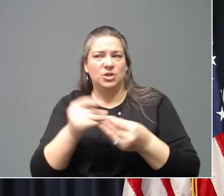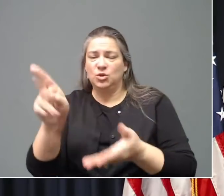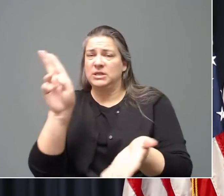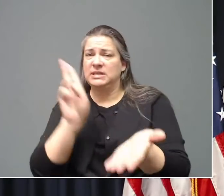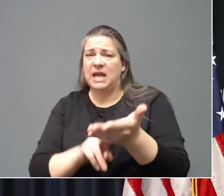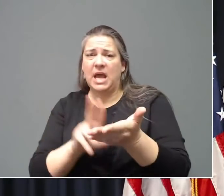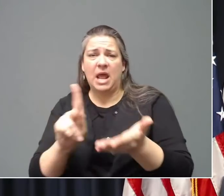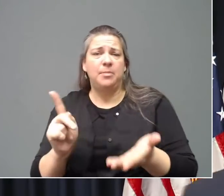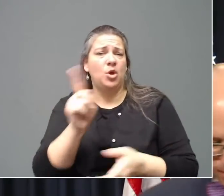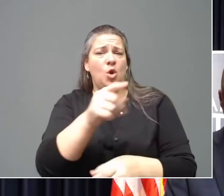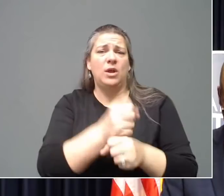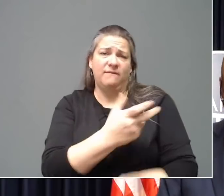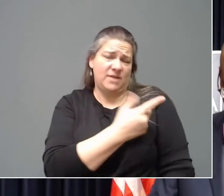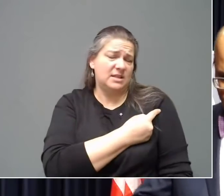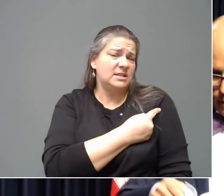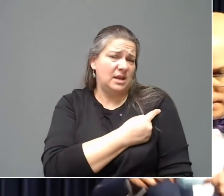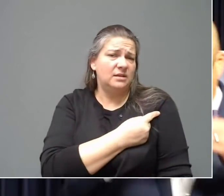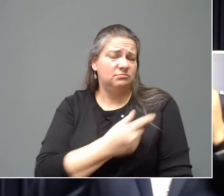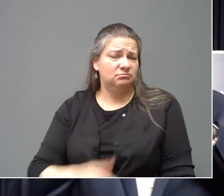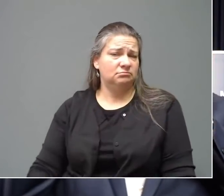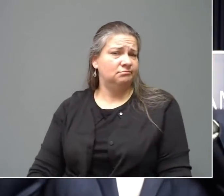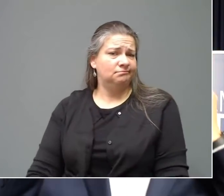vaccinated.